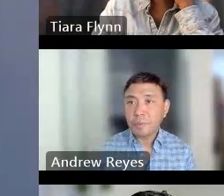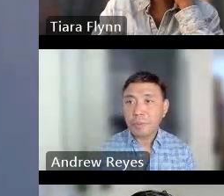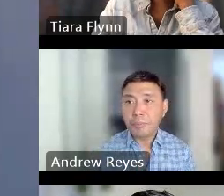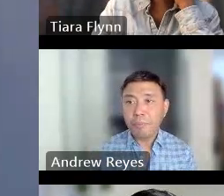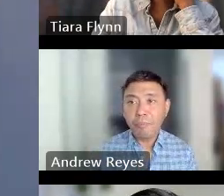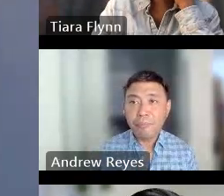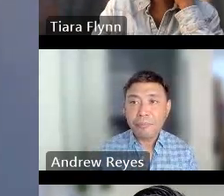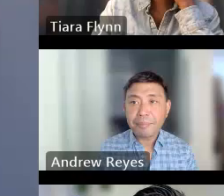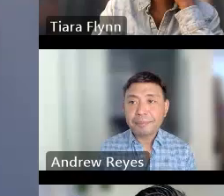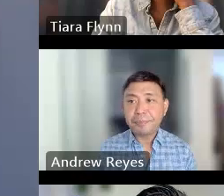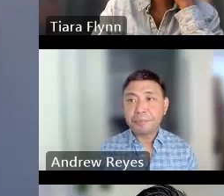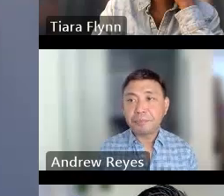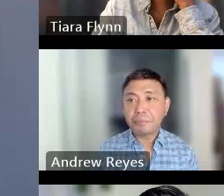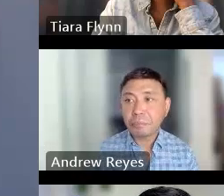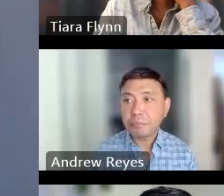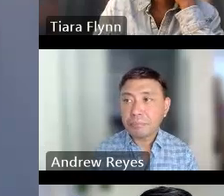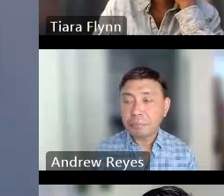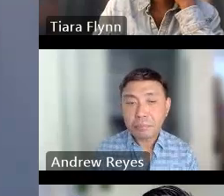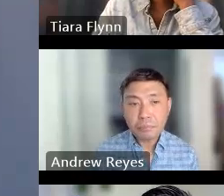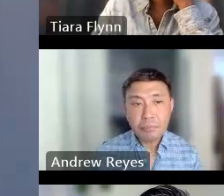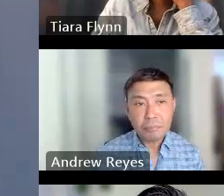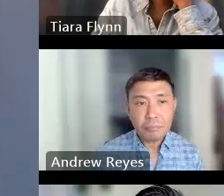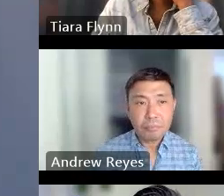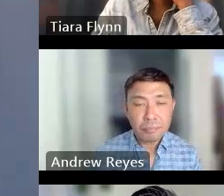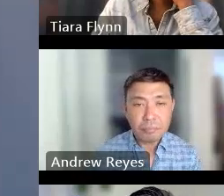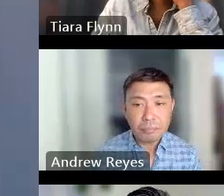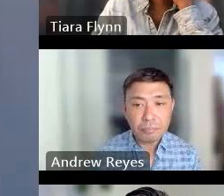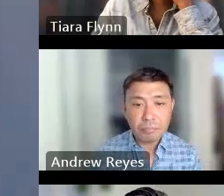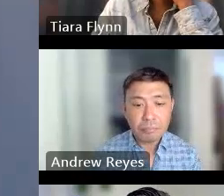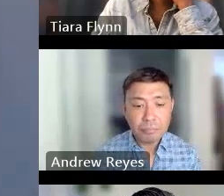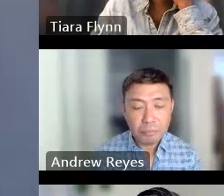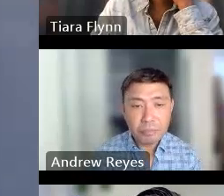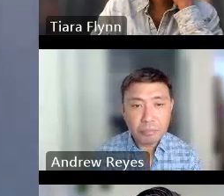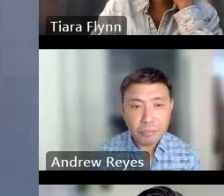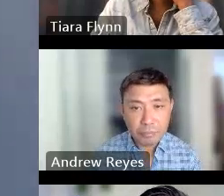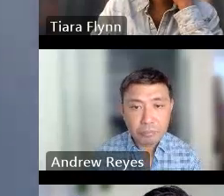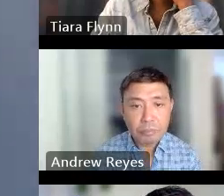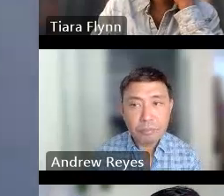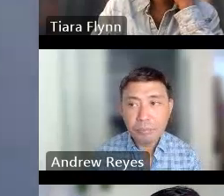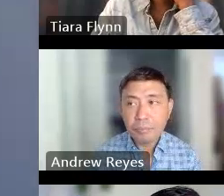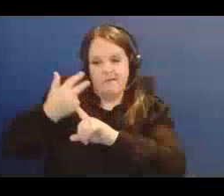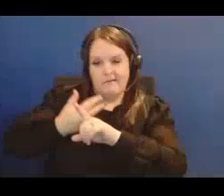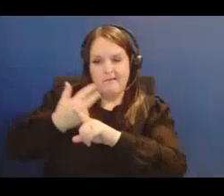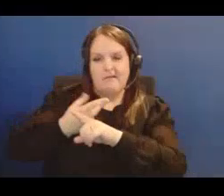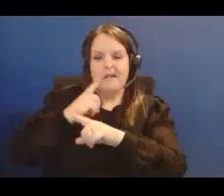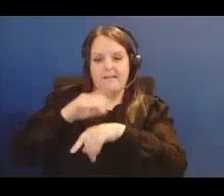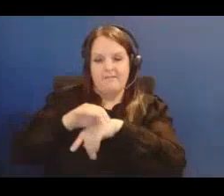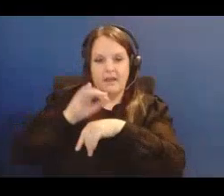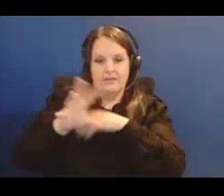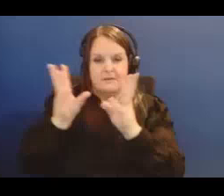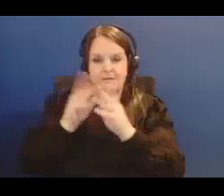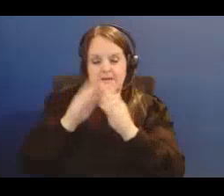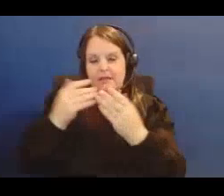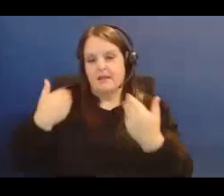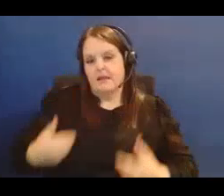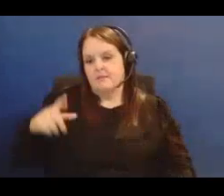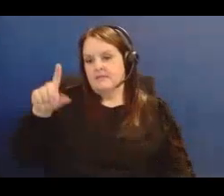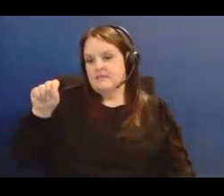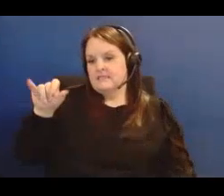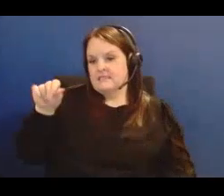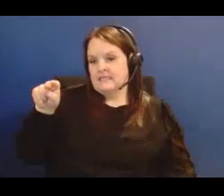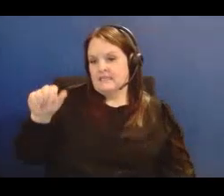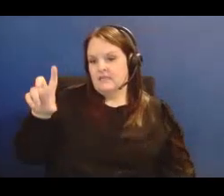the Nevada Office of Minority Health and Equity. This is our fourth quarter advisory committee meeting. My name is Tina Dortch, and I